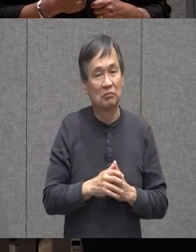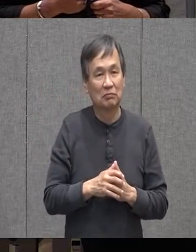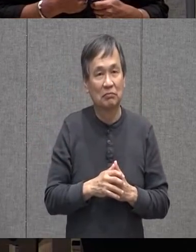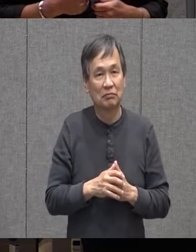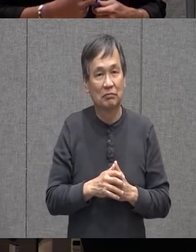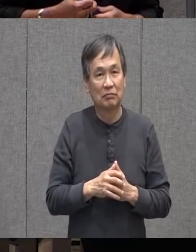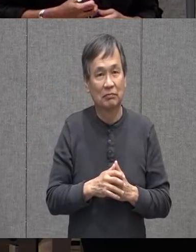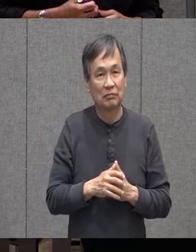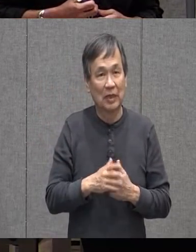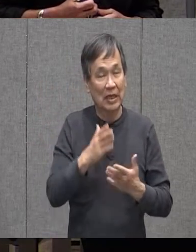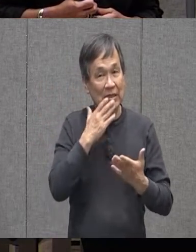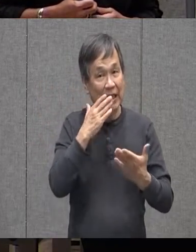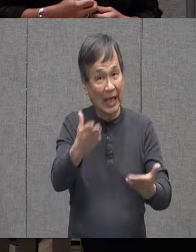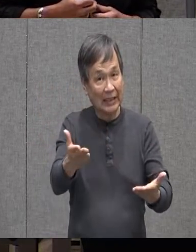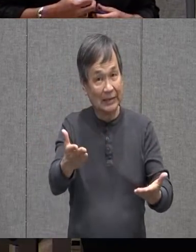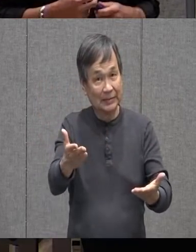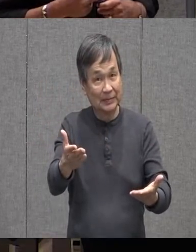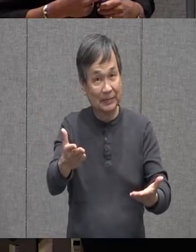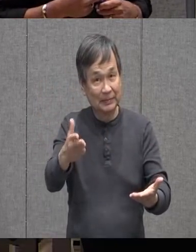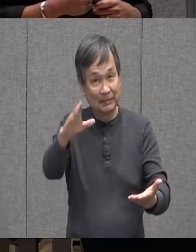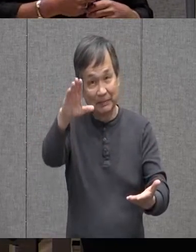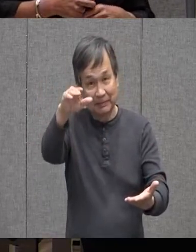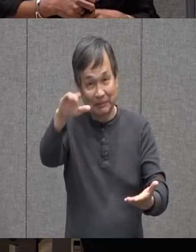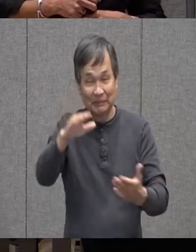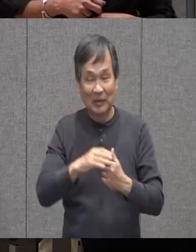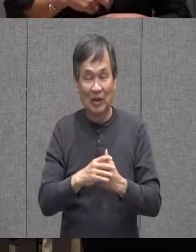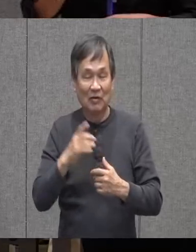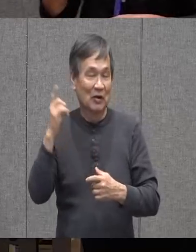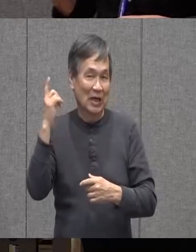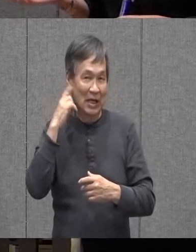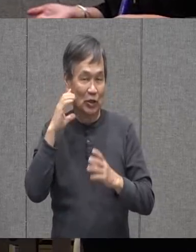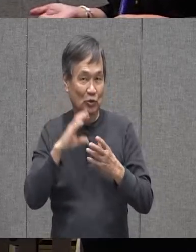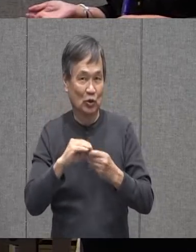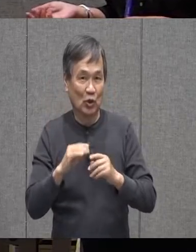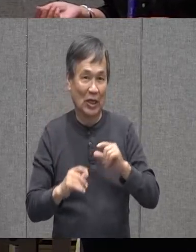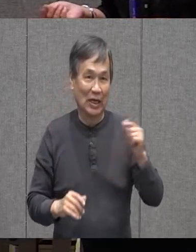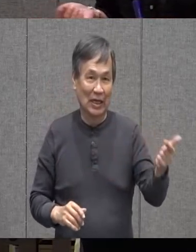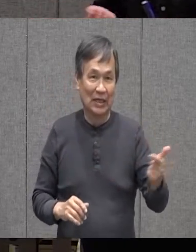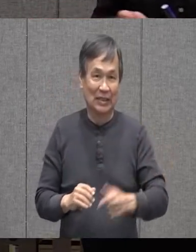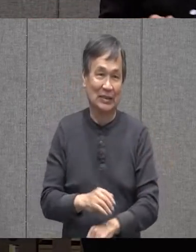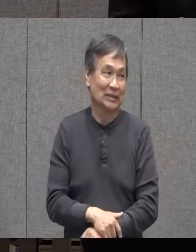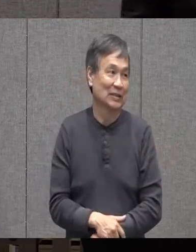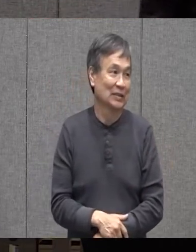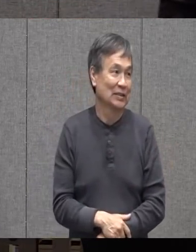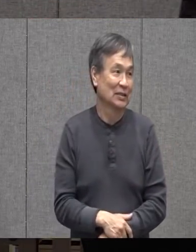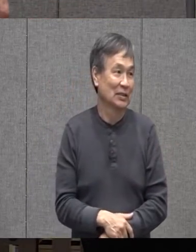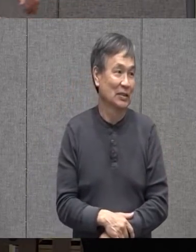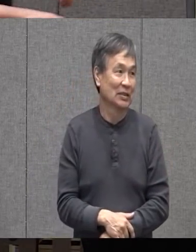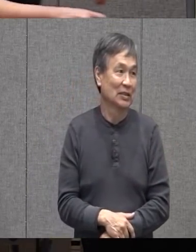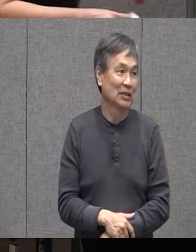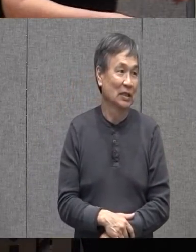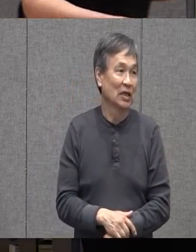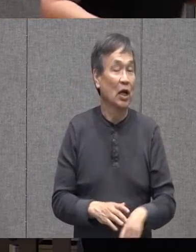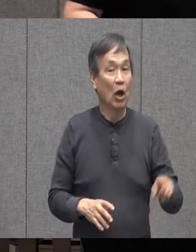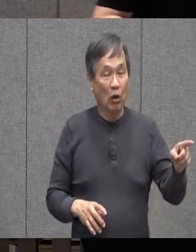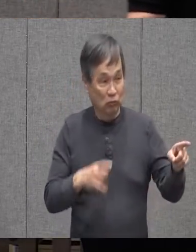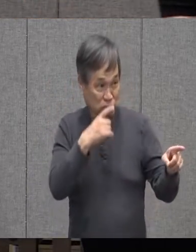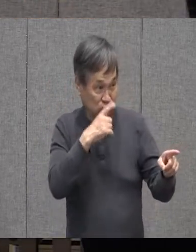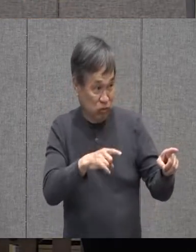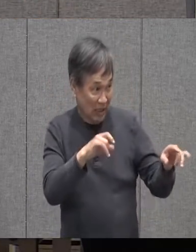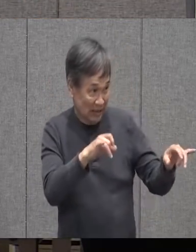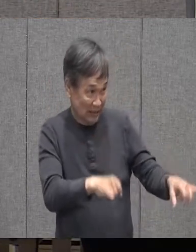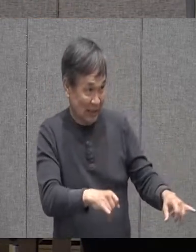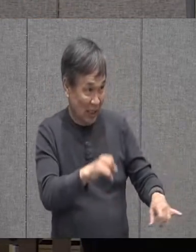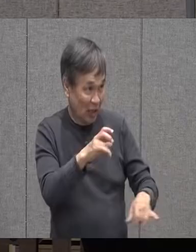are. Thanks, guys, for listening to this story with me, and I'm going to turn it over to Mrs. Sears. You're going to need to stay with me for a